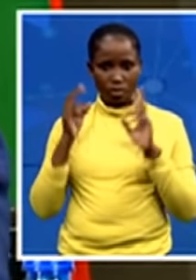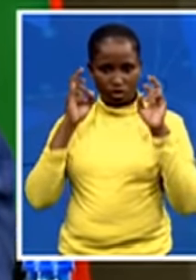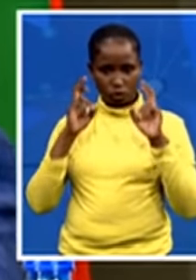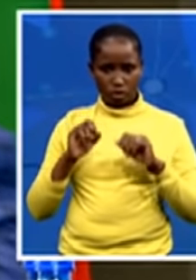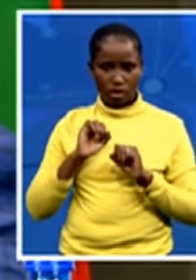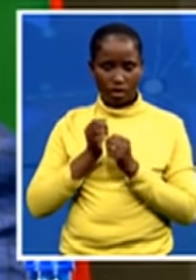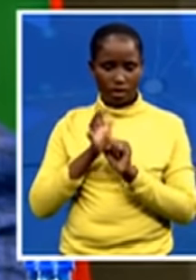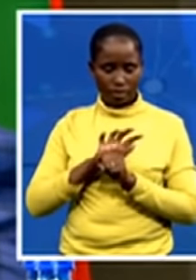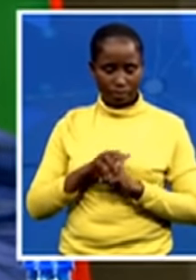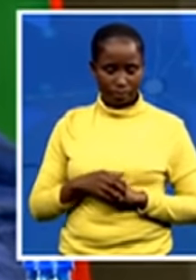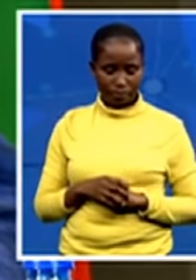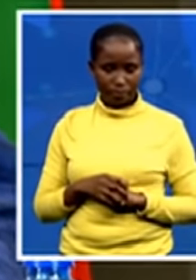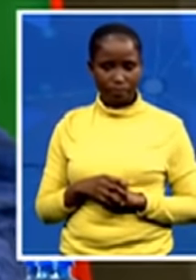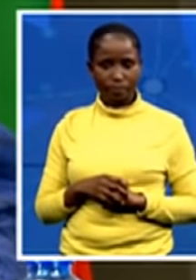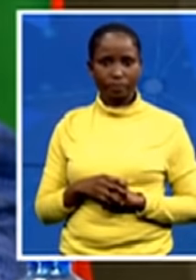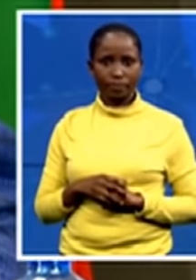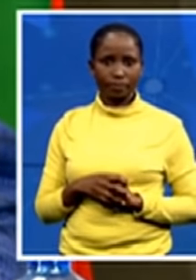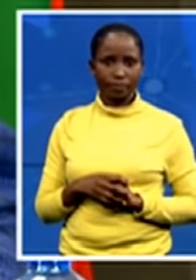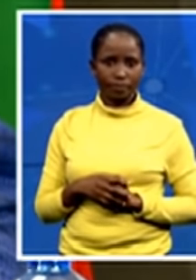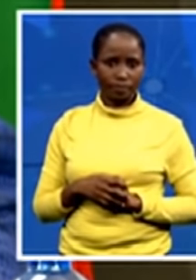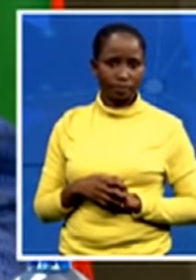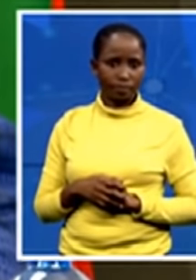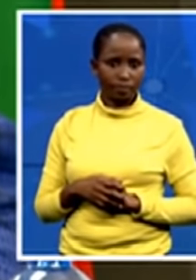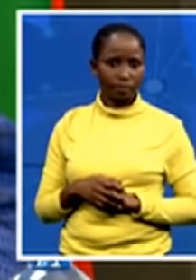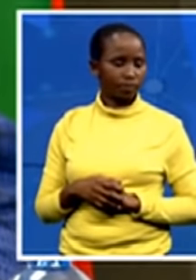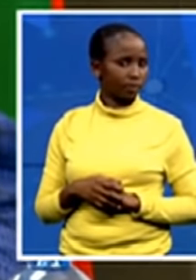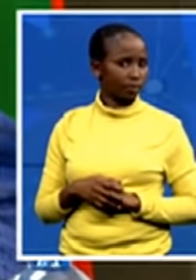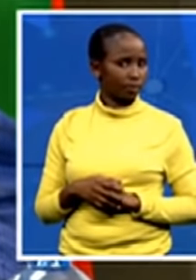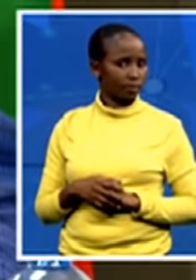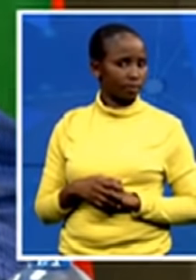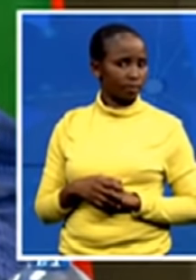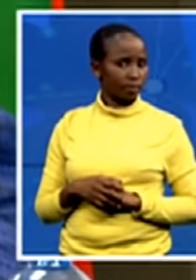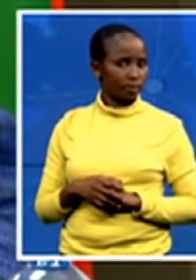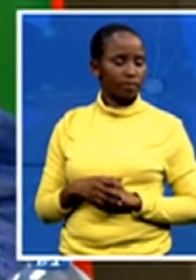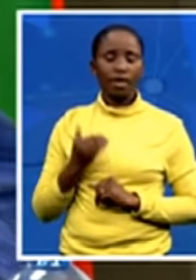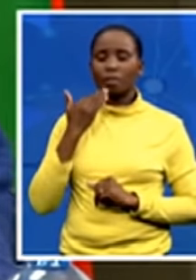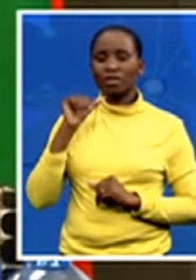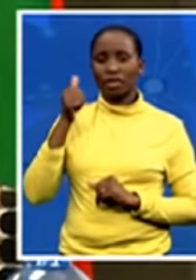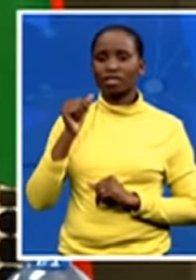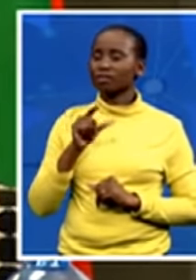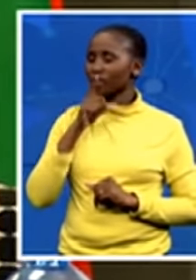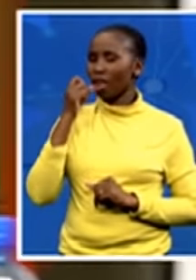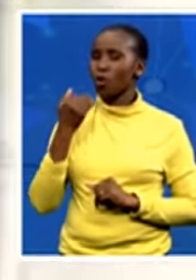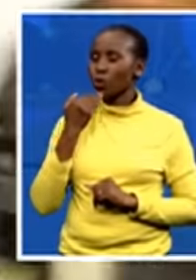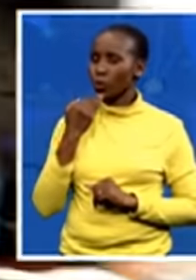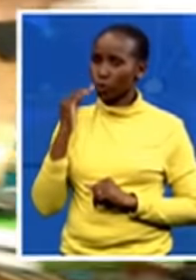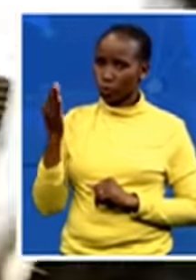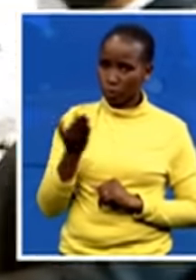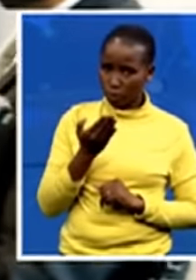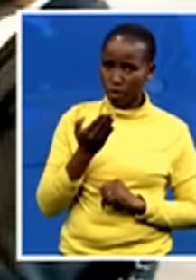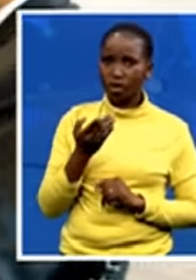When you speak, you have to introduce yourself and the media house. I've noted one hand, a second hand. Are there any other